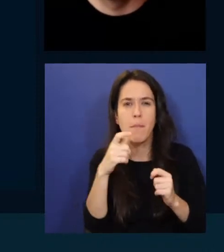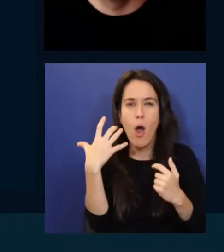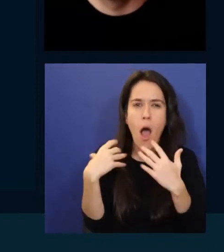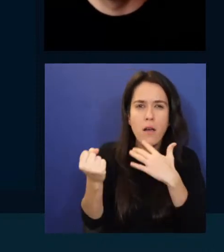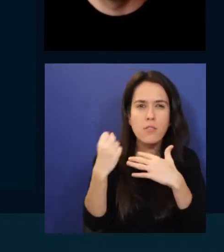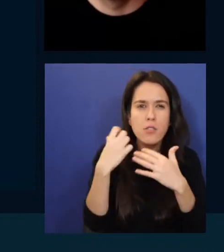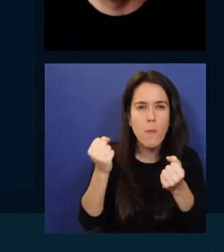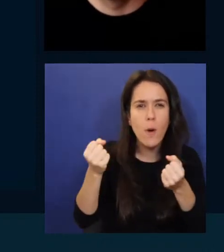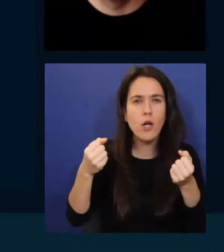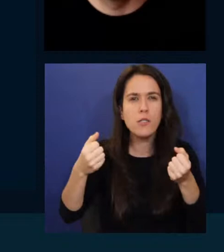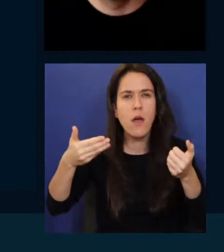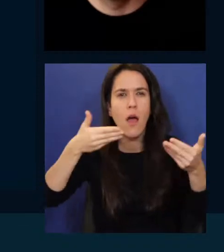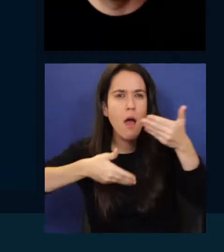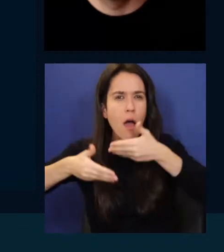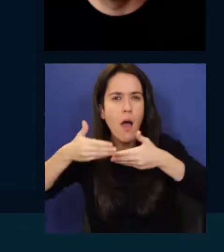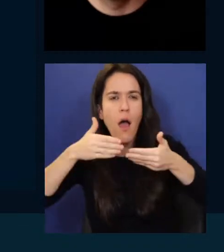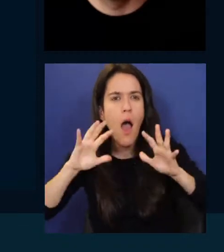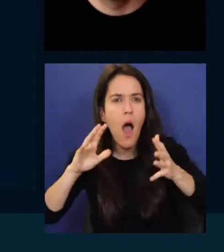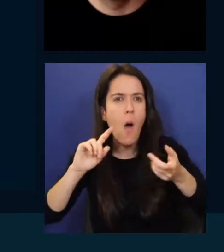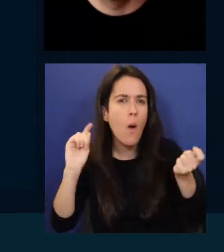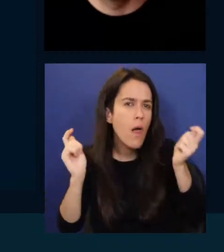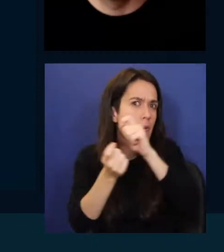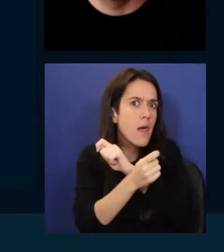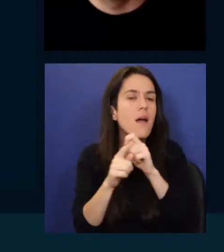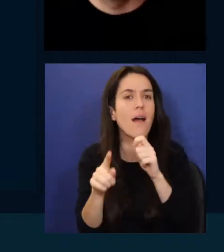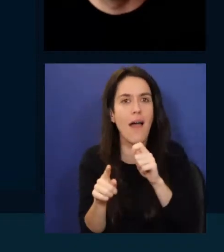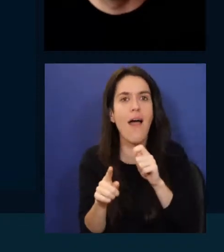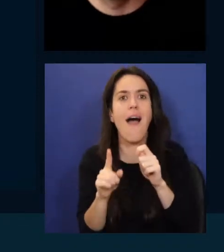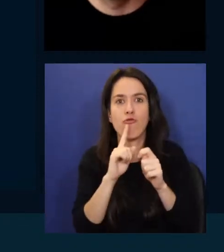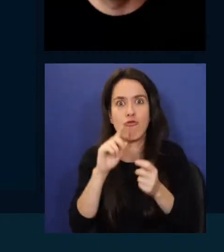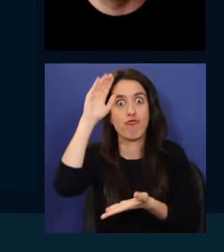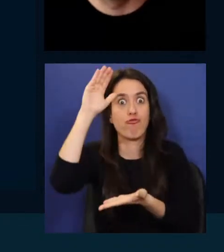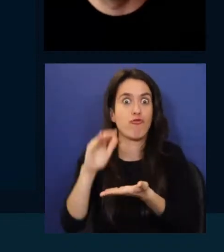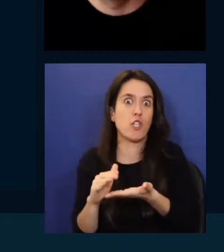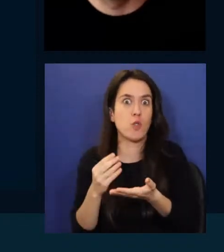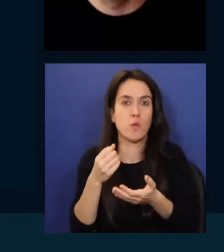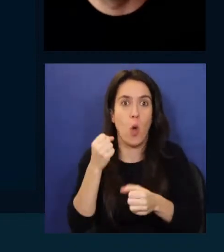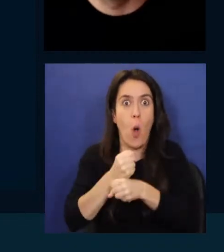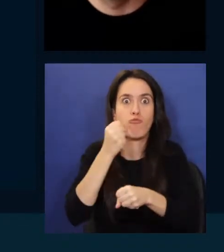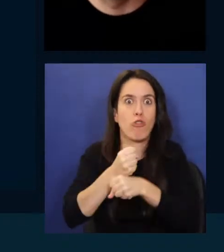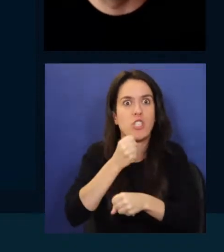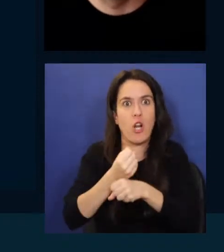in optimal stock level and reduced operational cost.